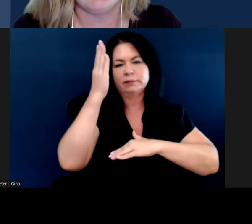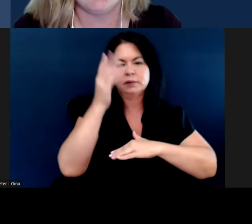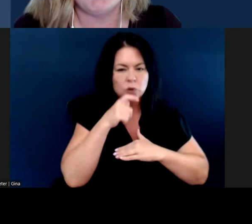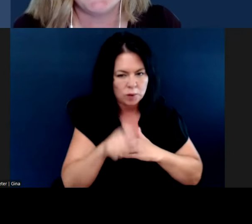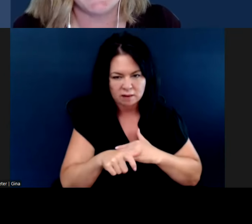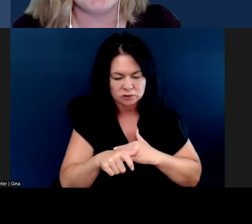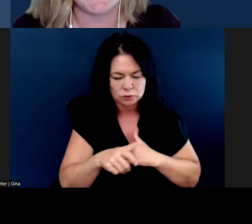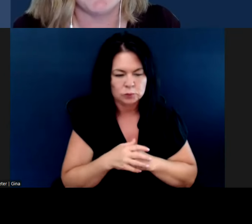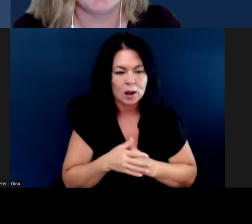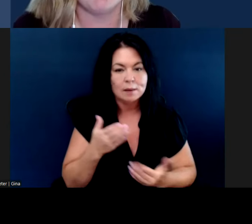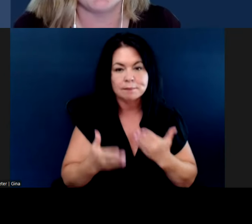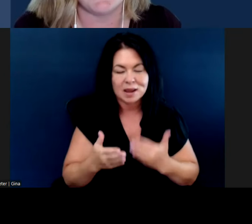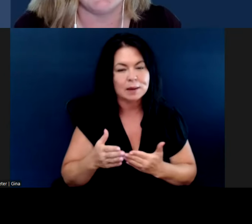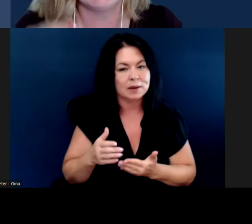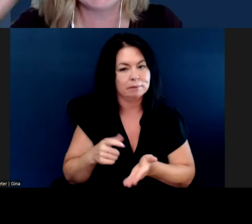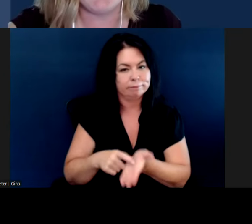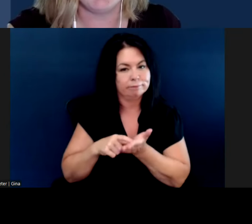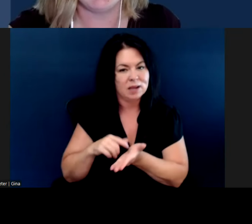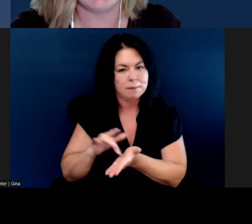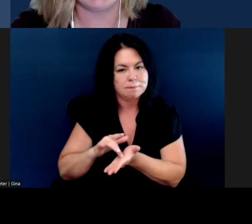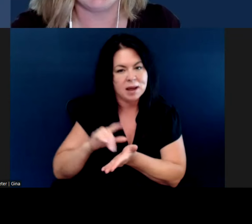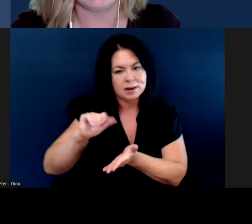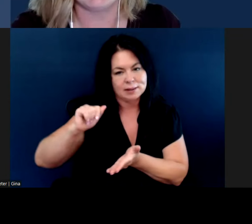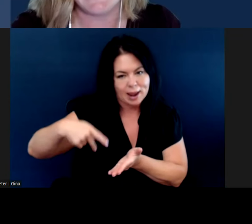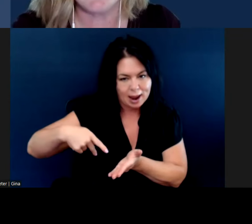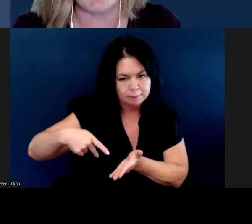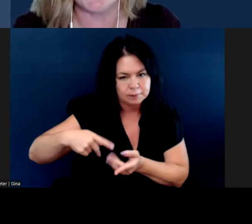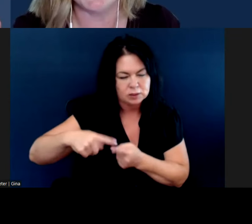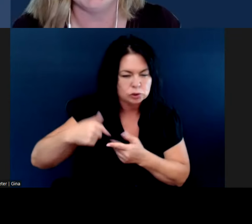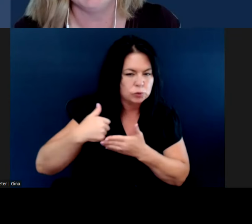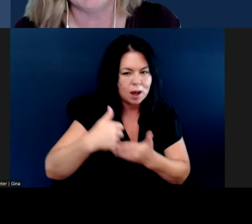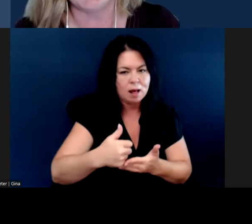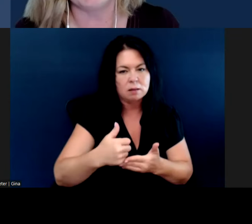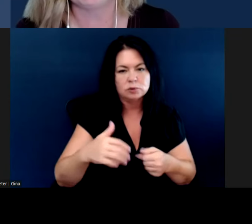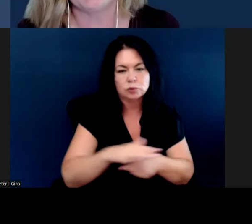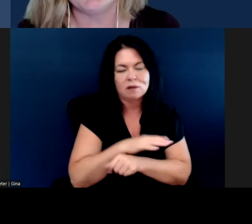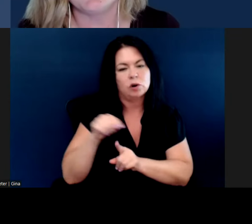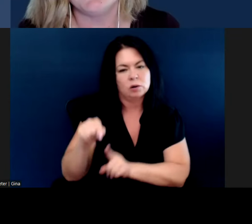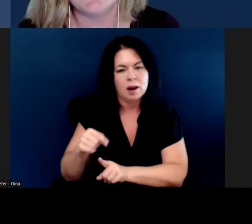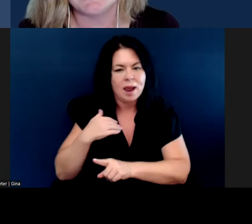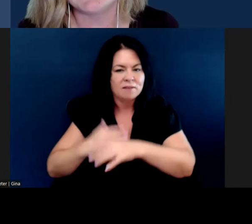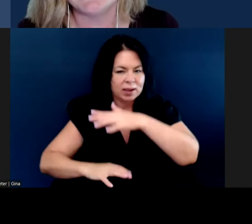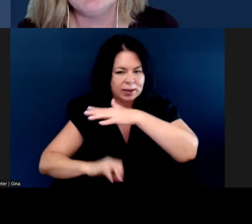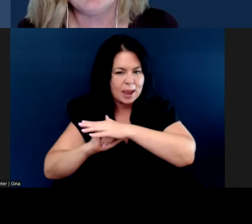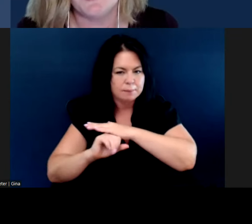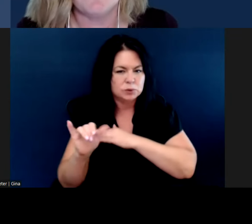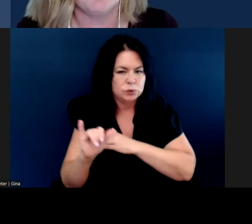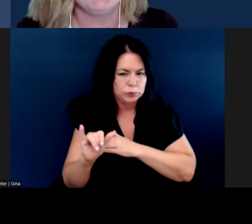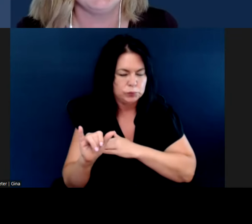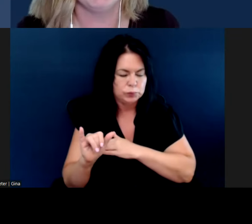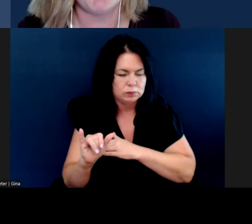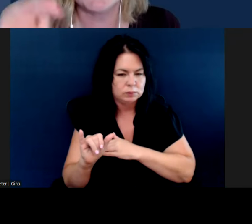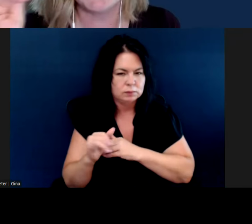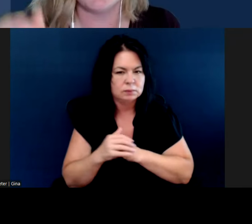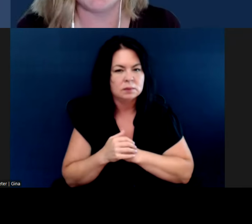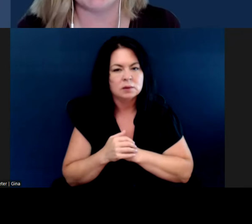a Medigap to help coverage that. This is going to have a cap on it. So your costs, you will know